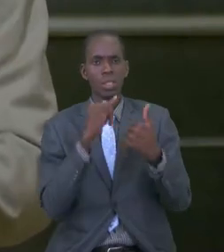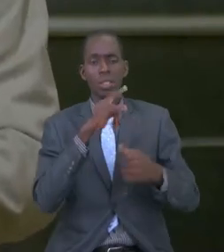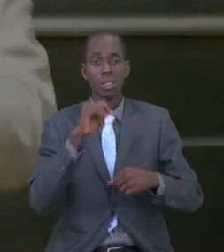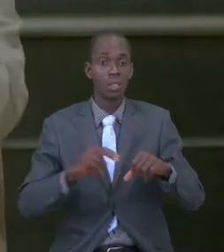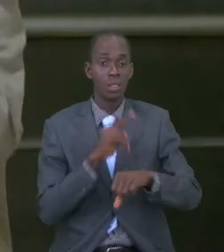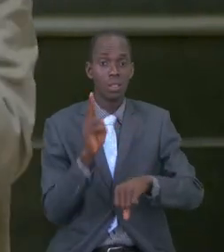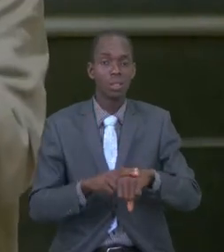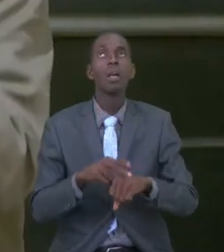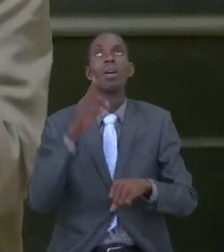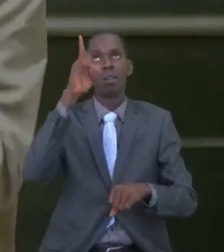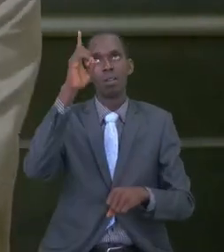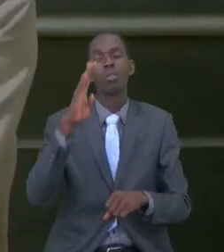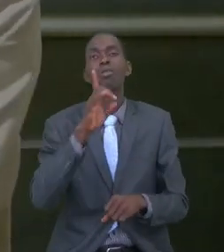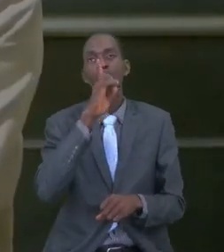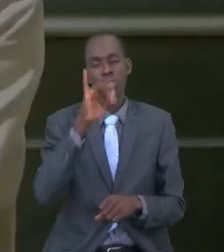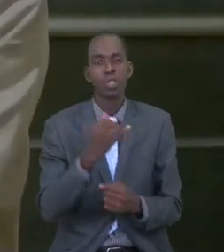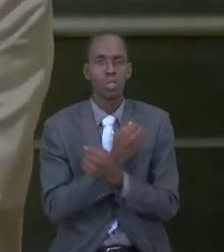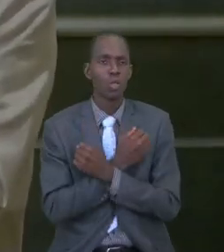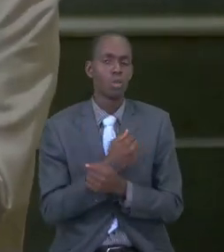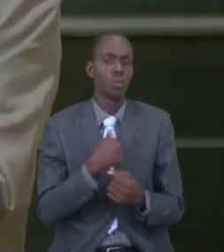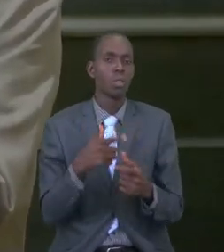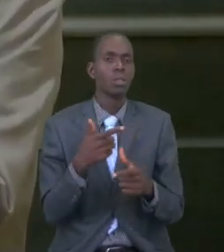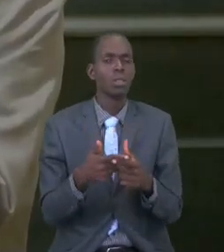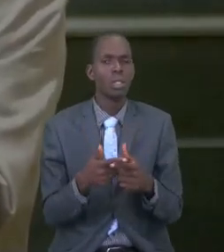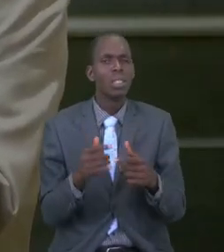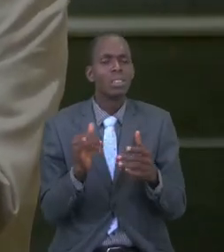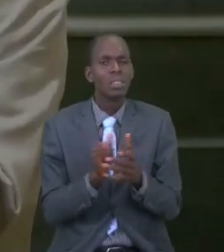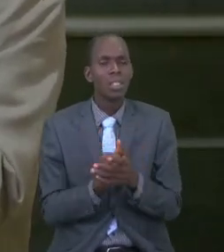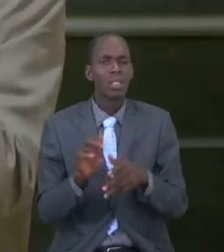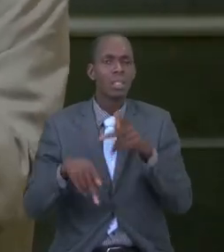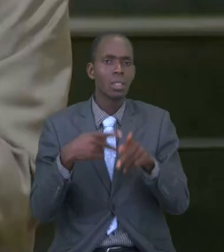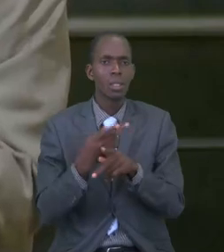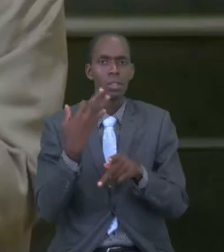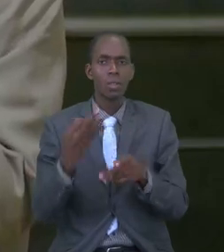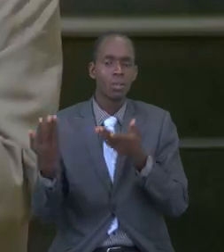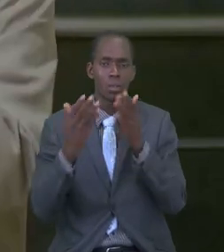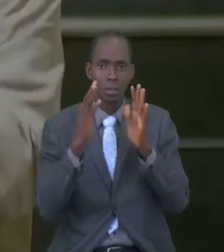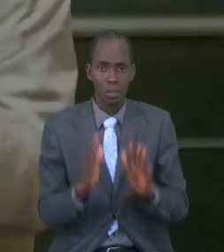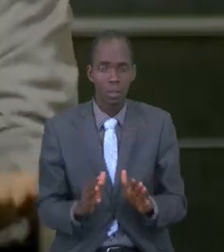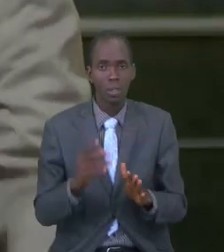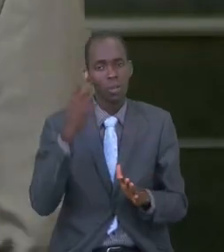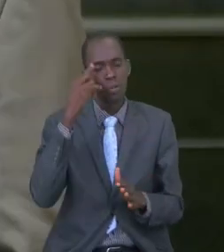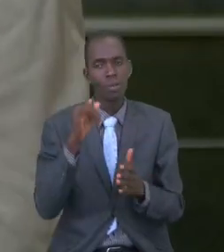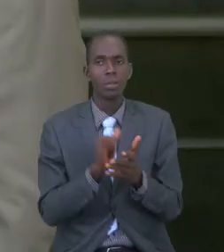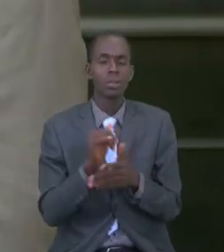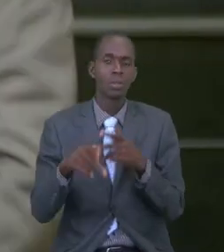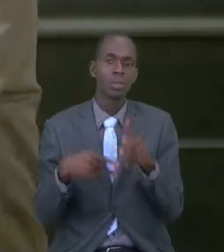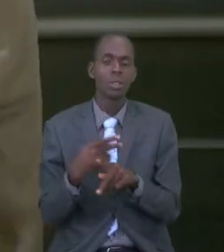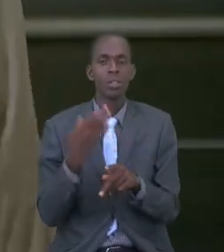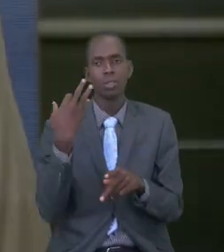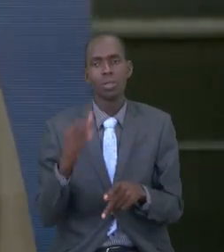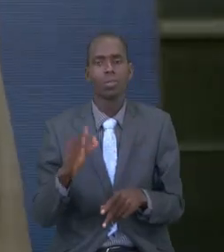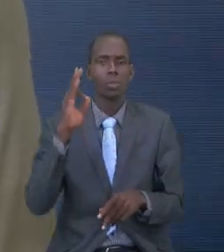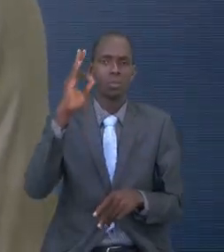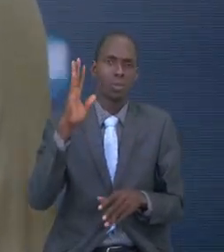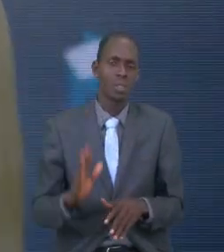loves me. A messenger, such a messenger, for such a minister. That